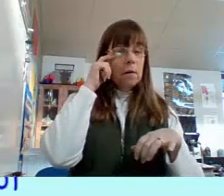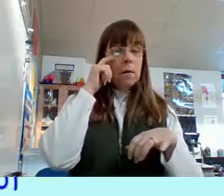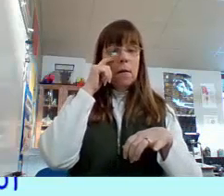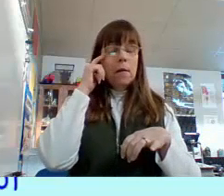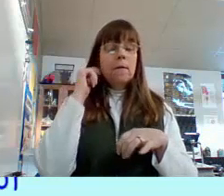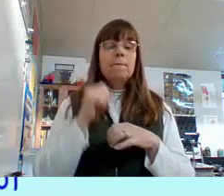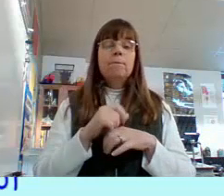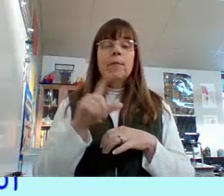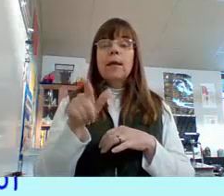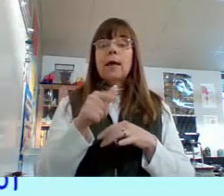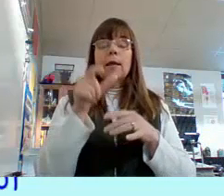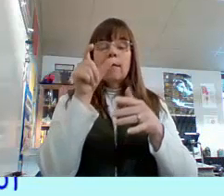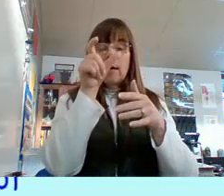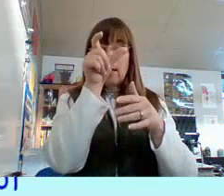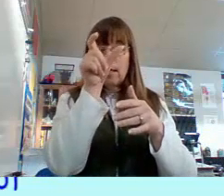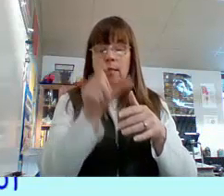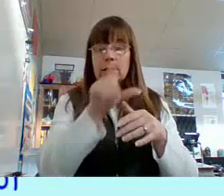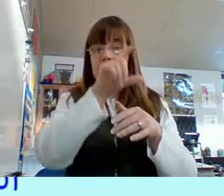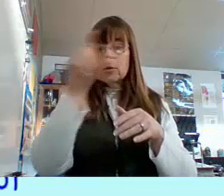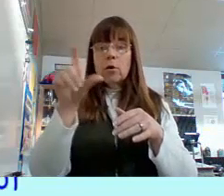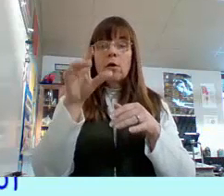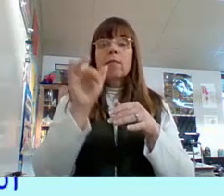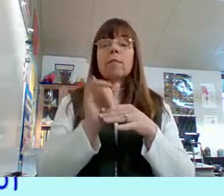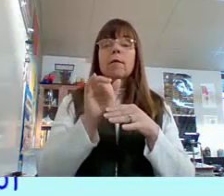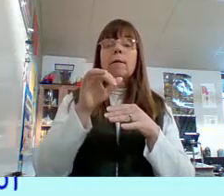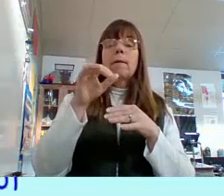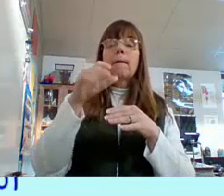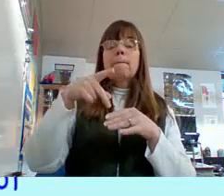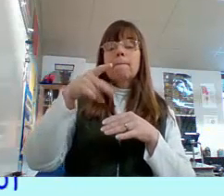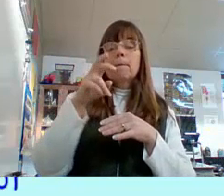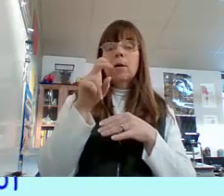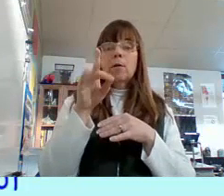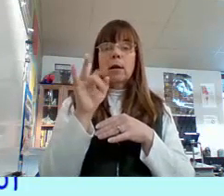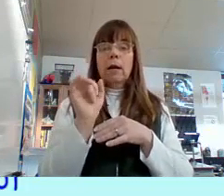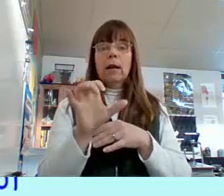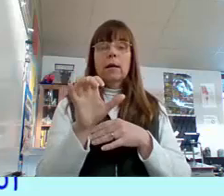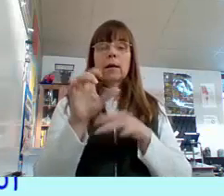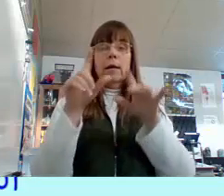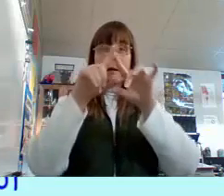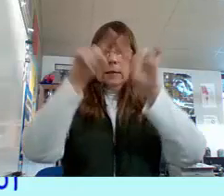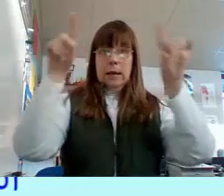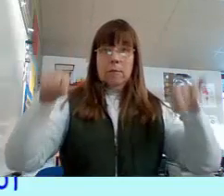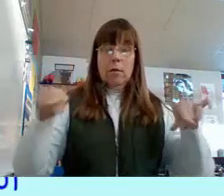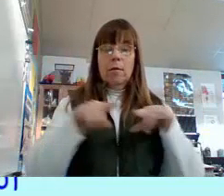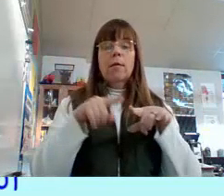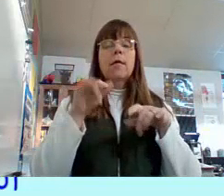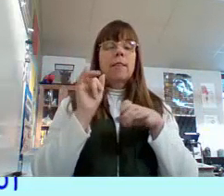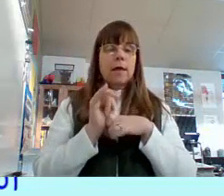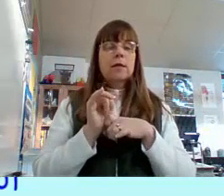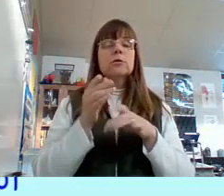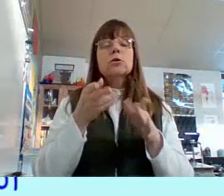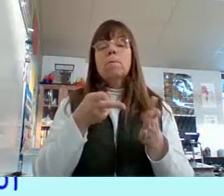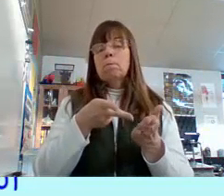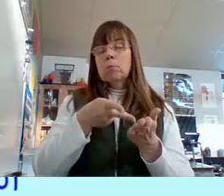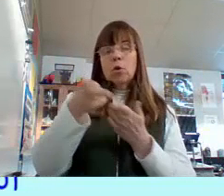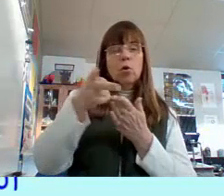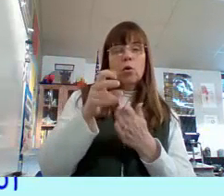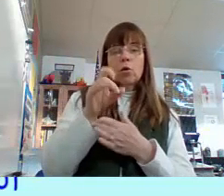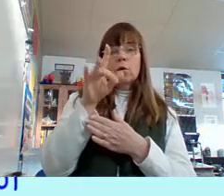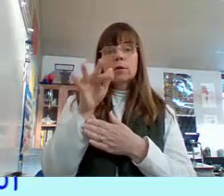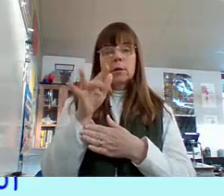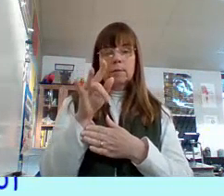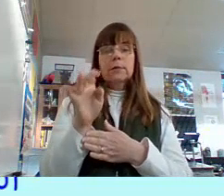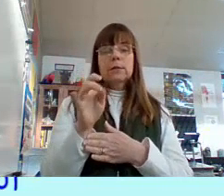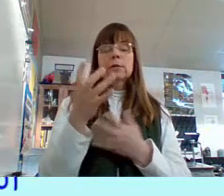periodic table, anything listed on the periodic table is a pure substance, because those are all elements. So carbon would be one,